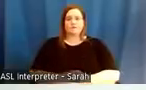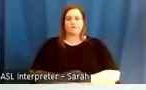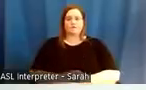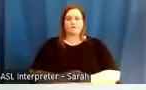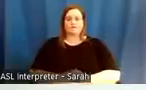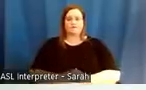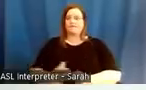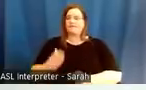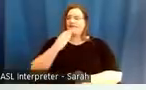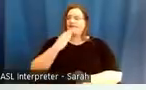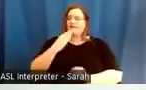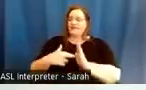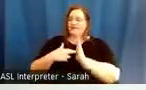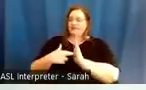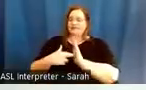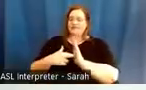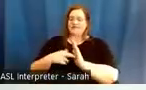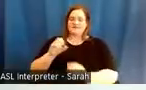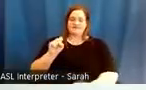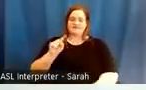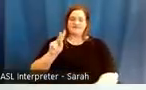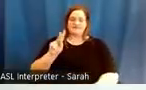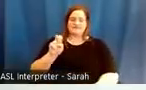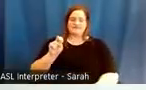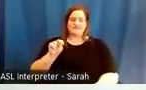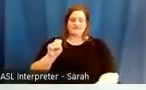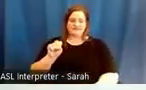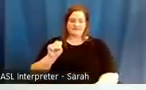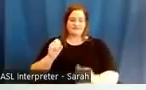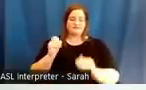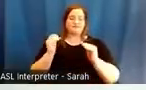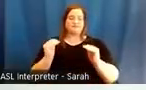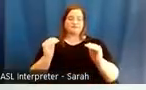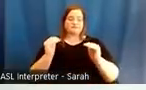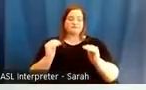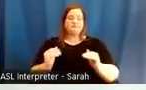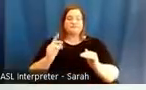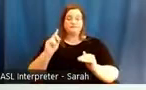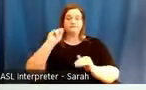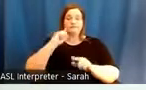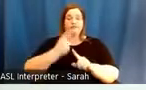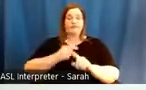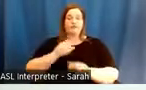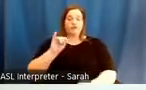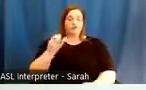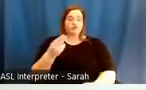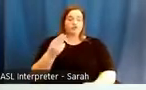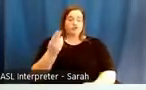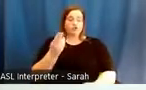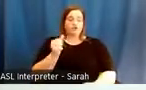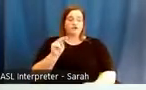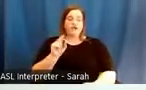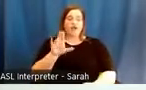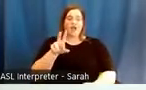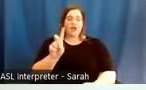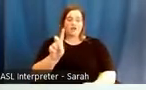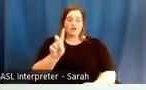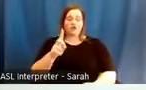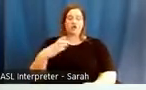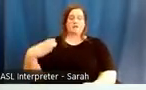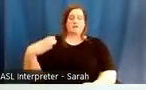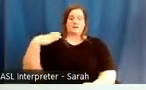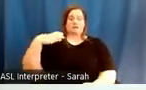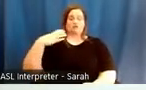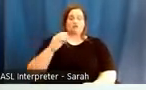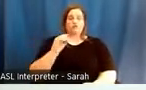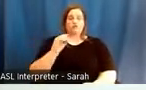you, Representative Stevens. And next, we'll actually hear from Josh Hanford, Commissioner of the Department of